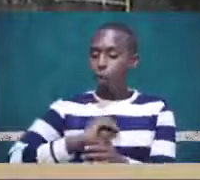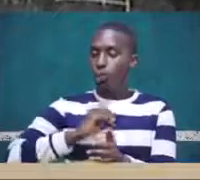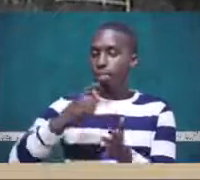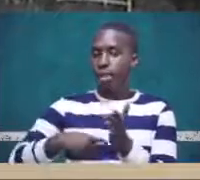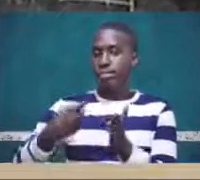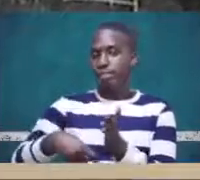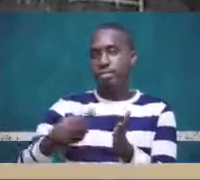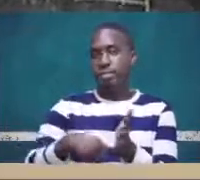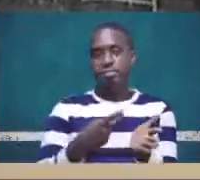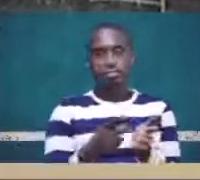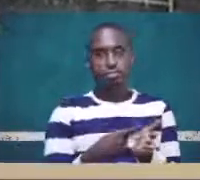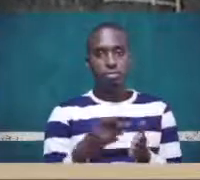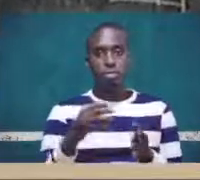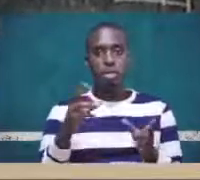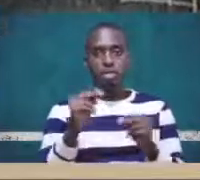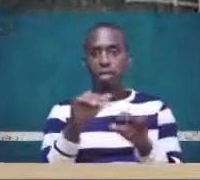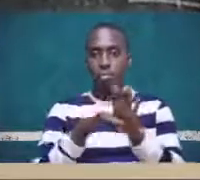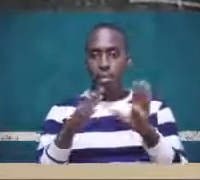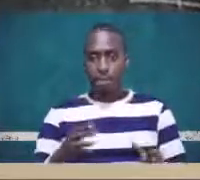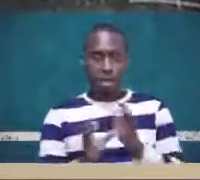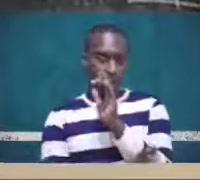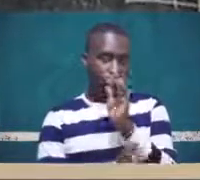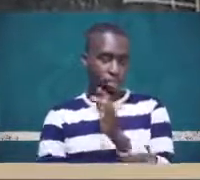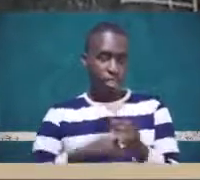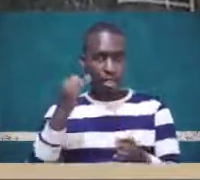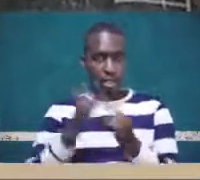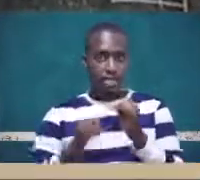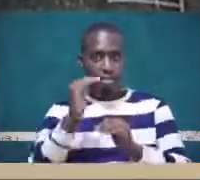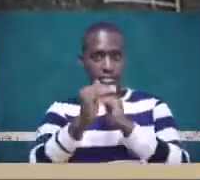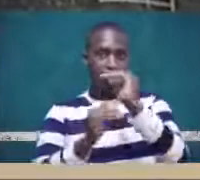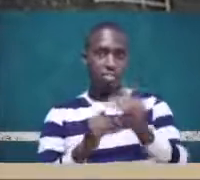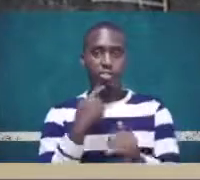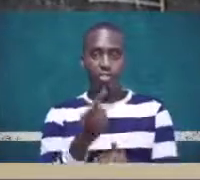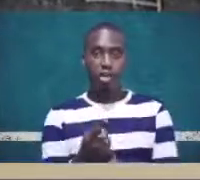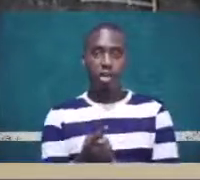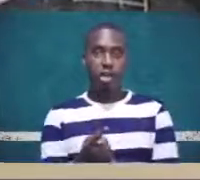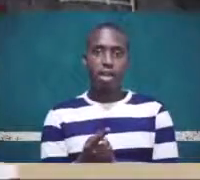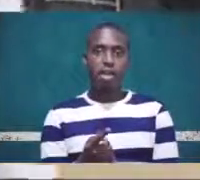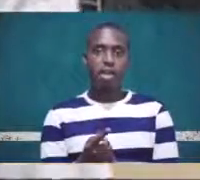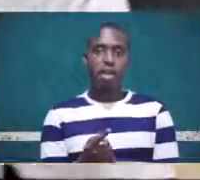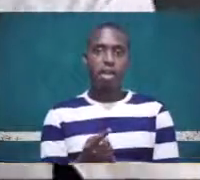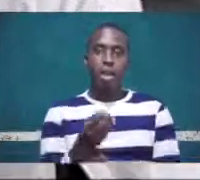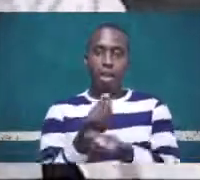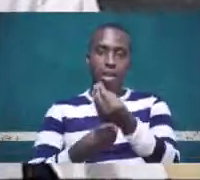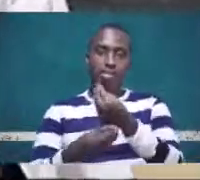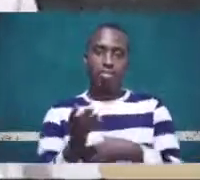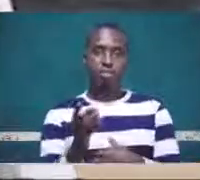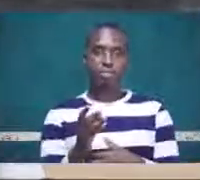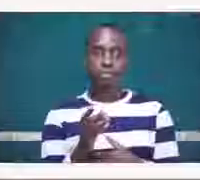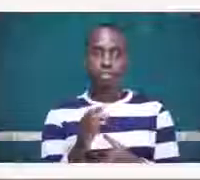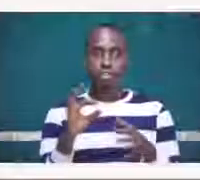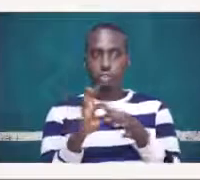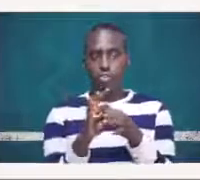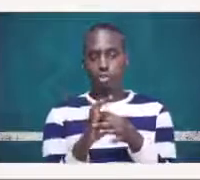from non-member countries. The third stage of economic integration is the customs union, the